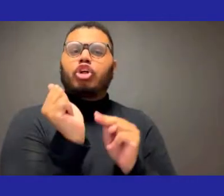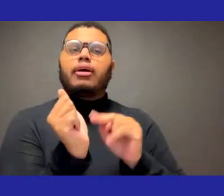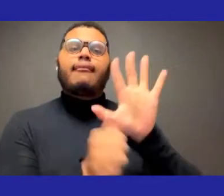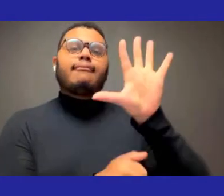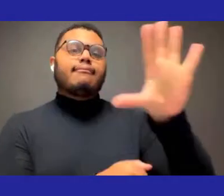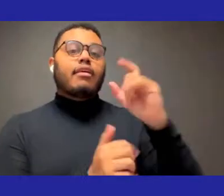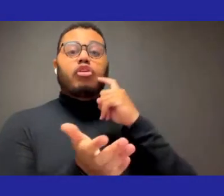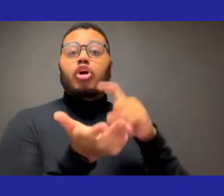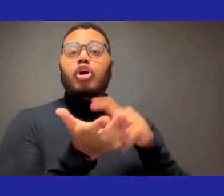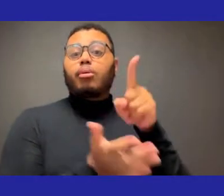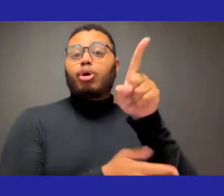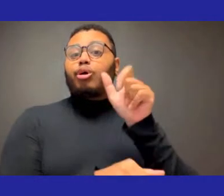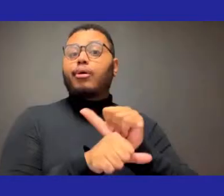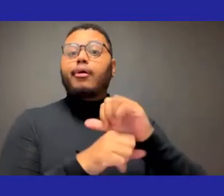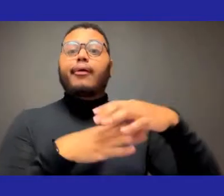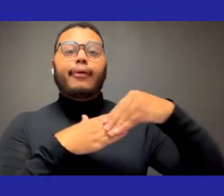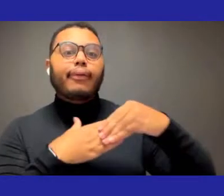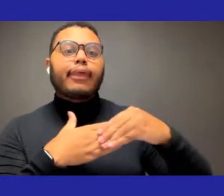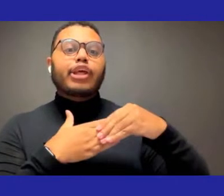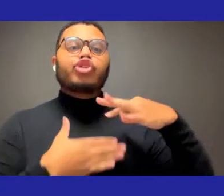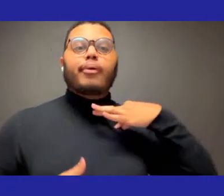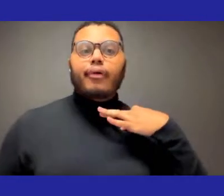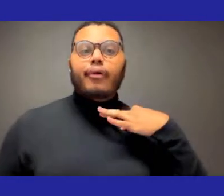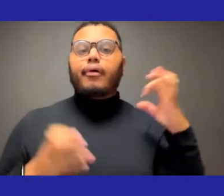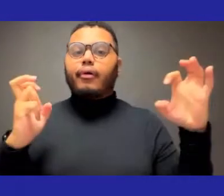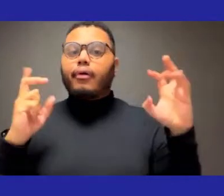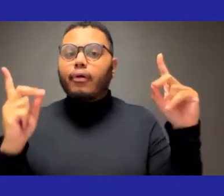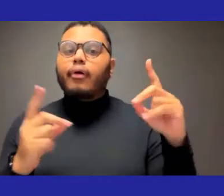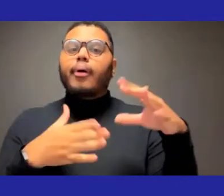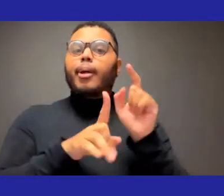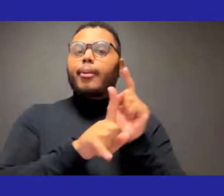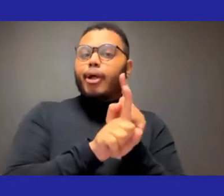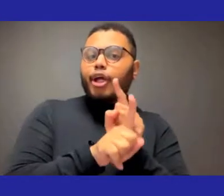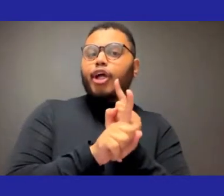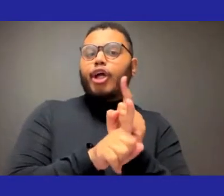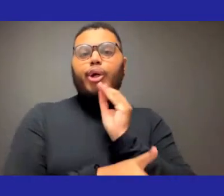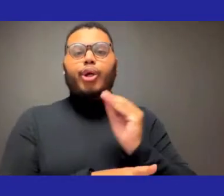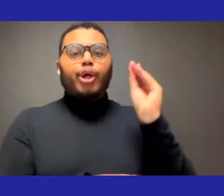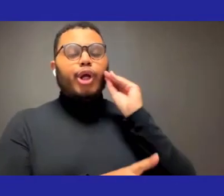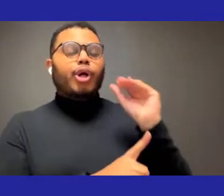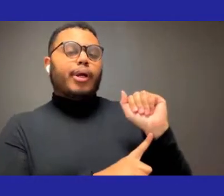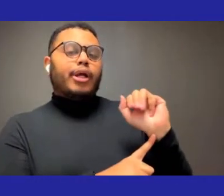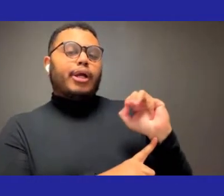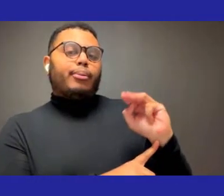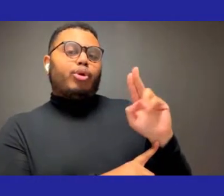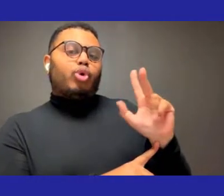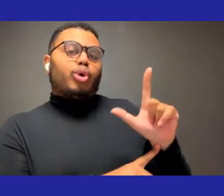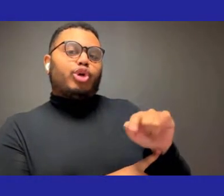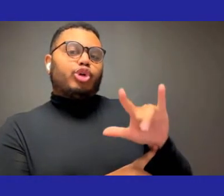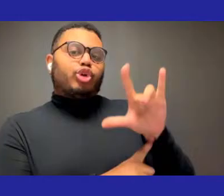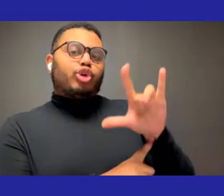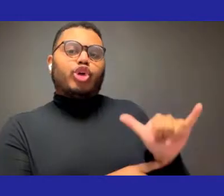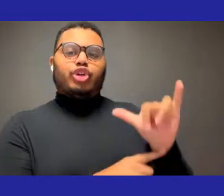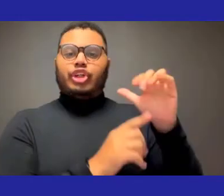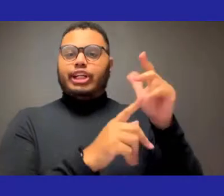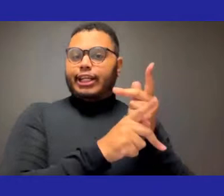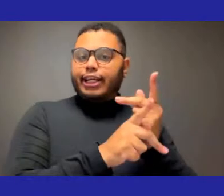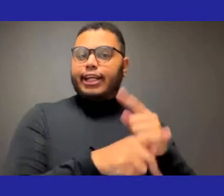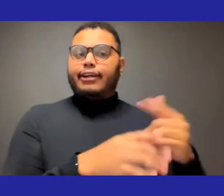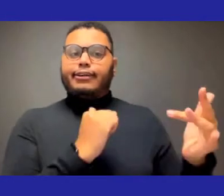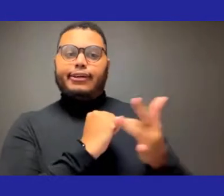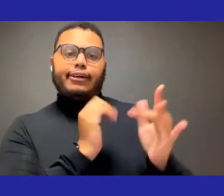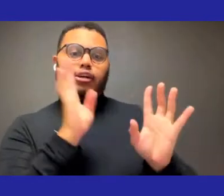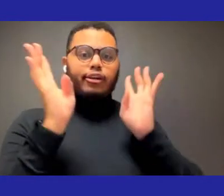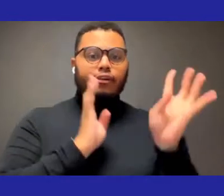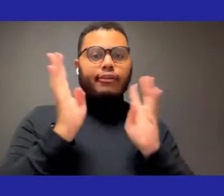around leadership, volunteering, education and mentorship, home or ambulatory care, and technology and innovation. 5 nurses received the Daisy Award, Nurses